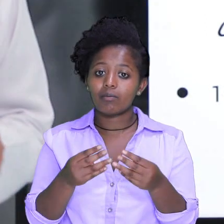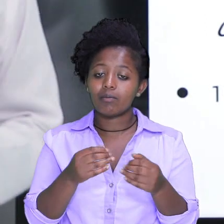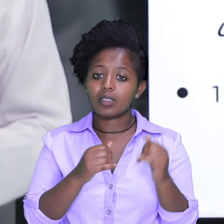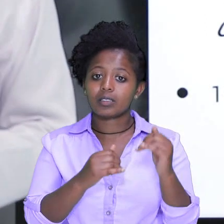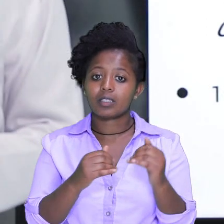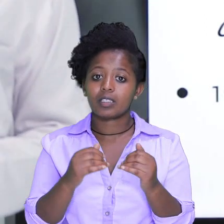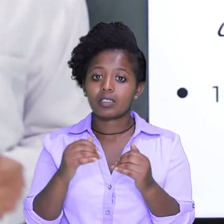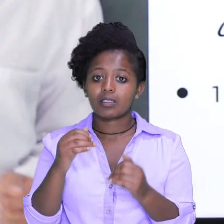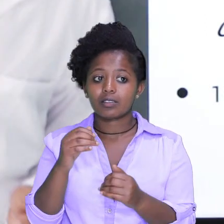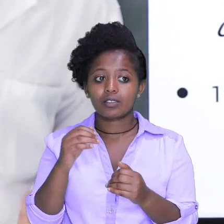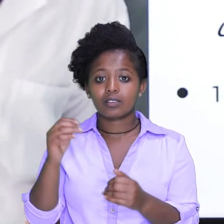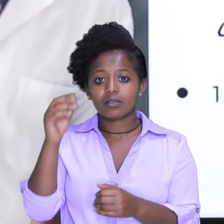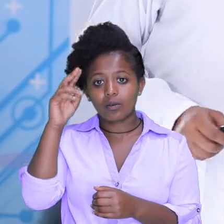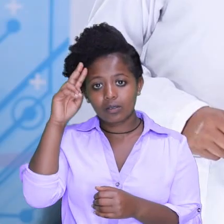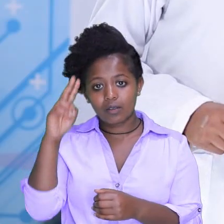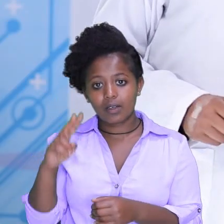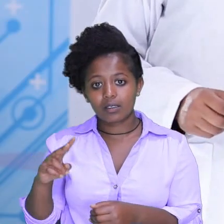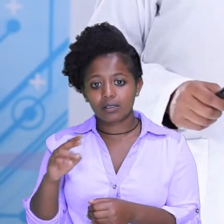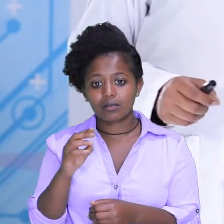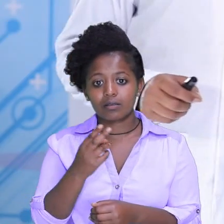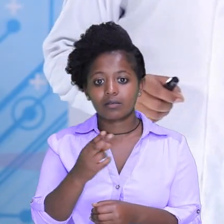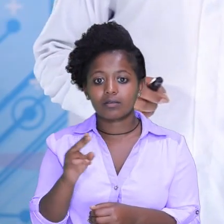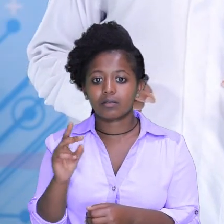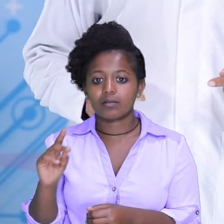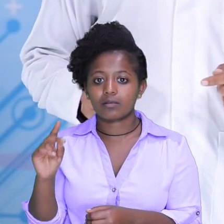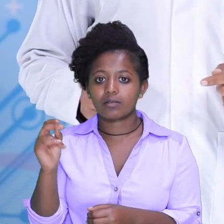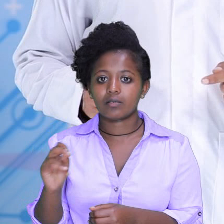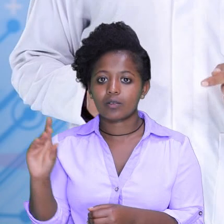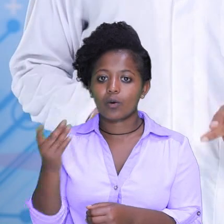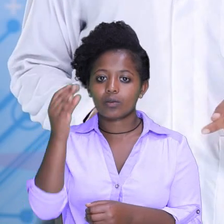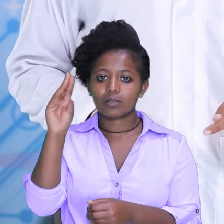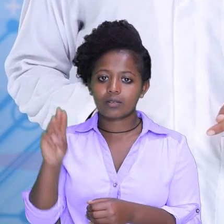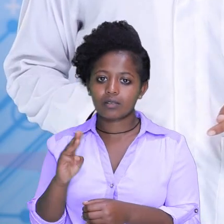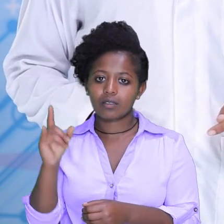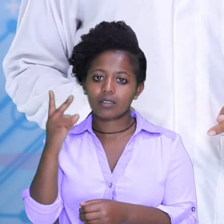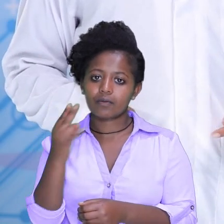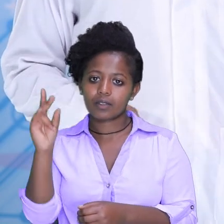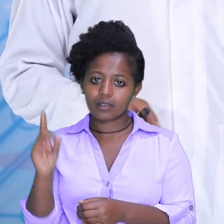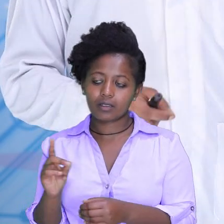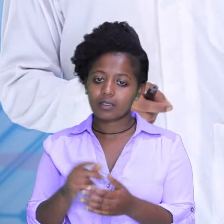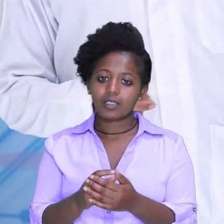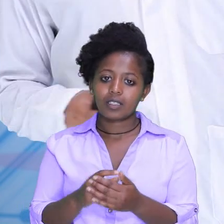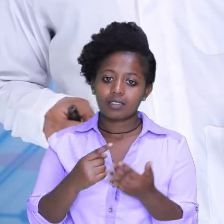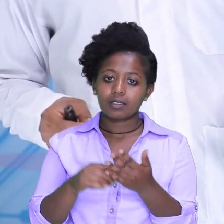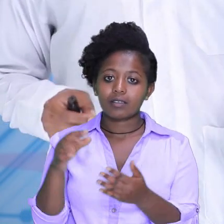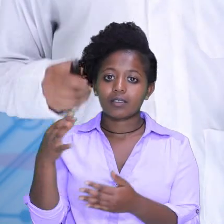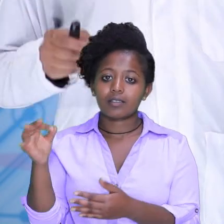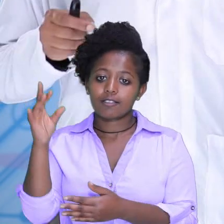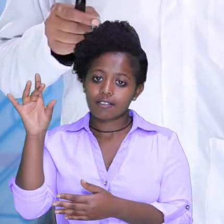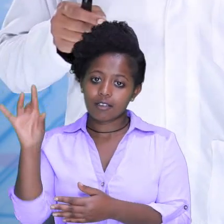the Czechoslovakian crisis, in 1948. The other